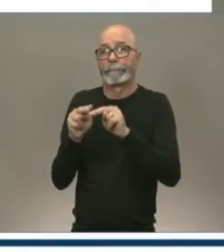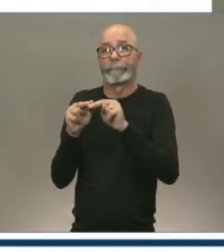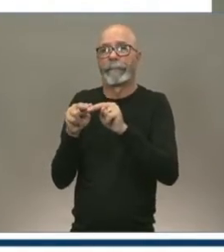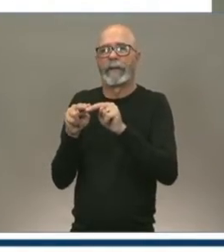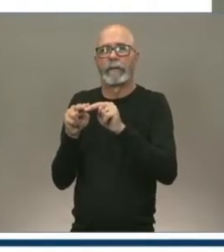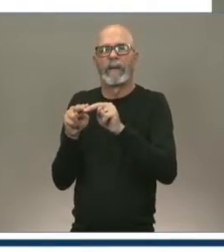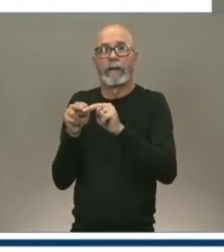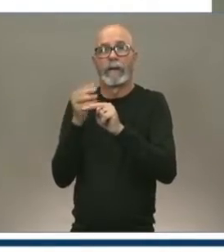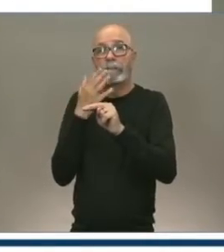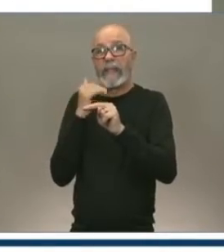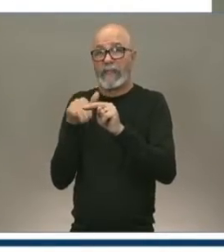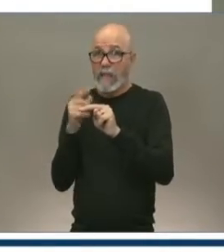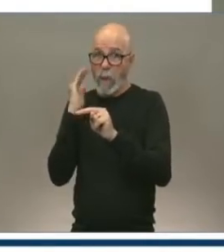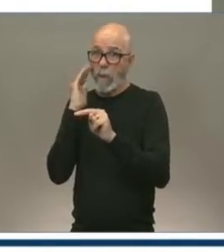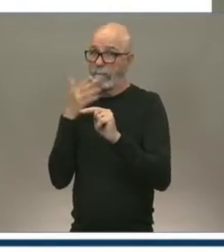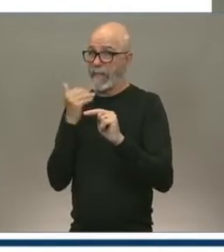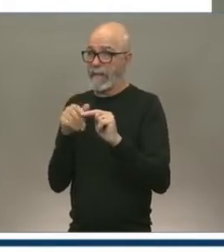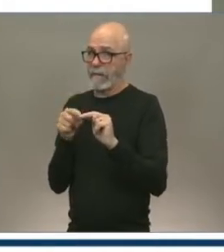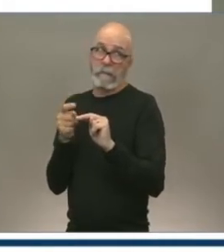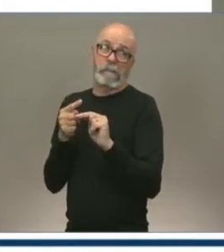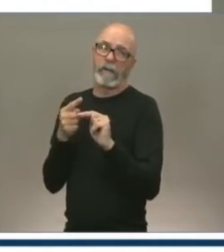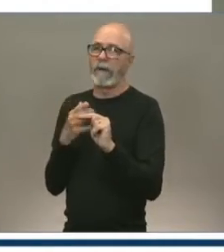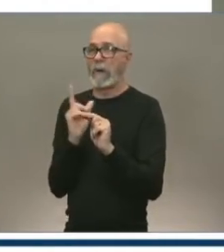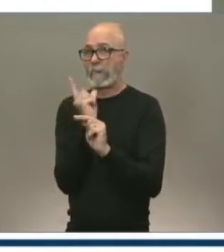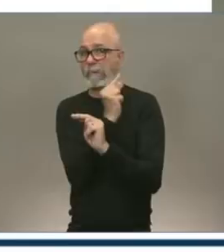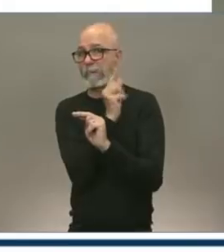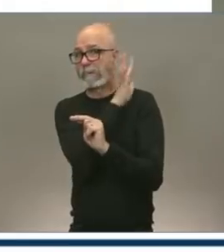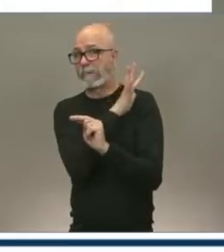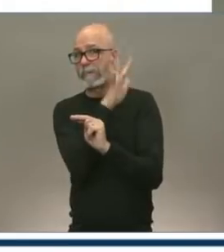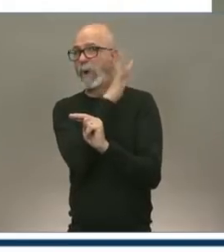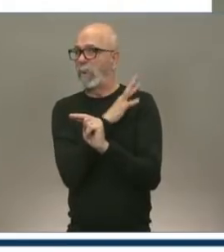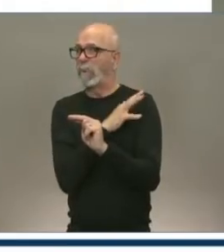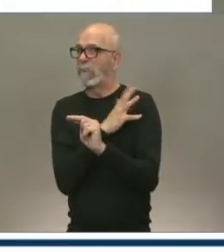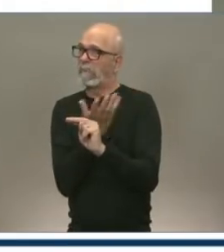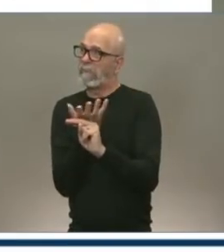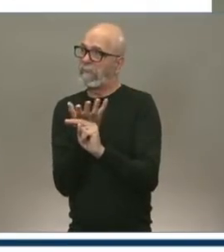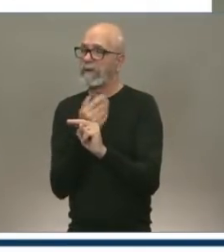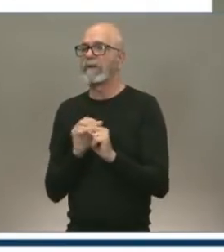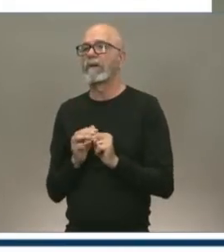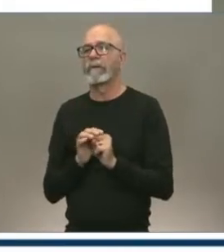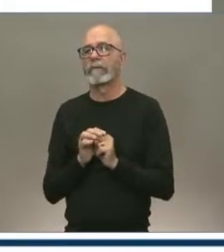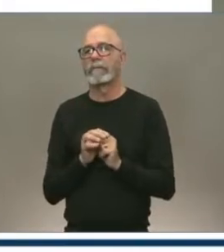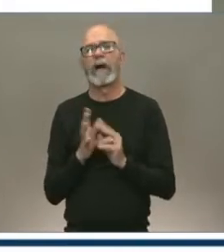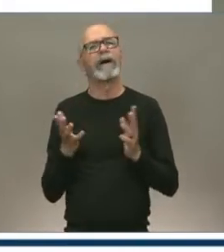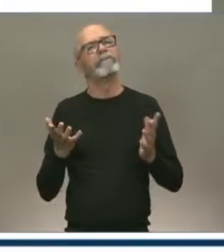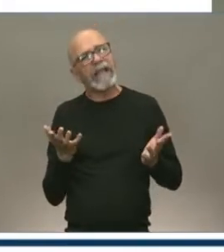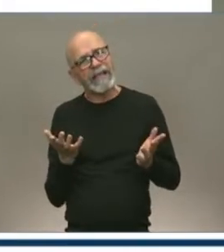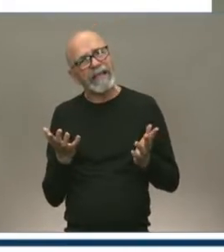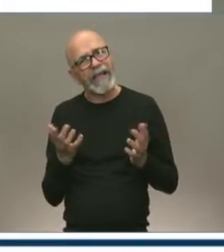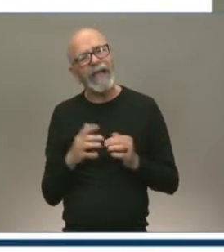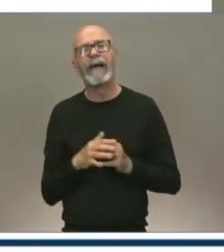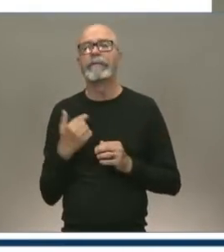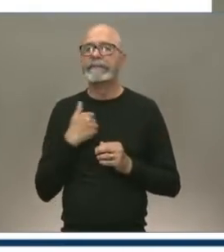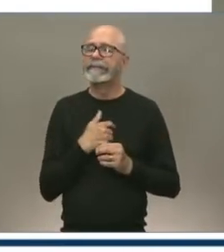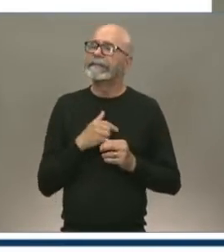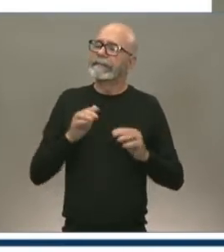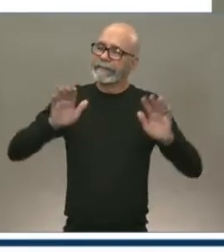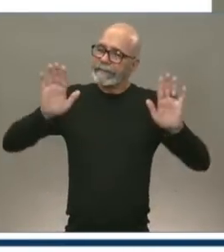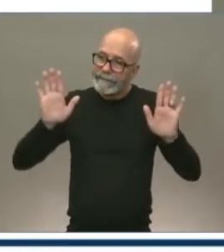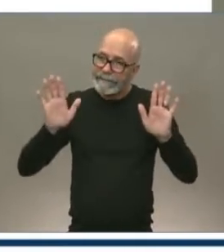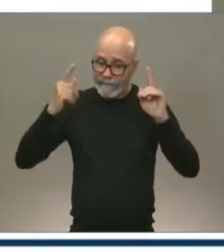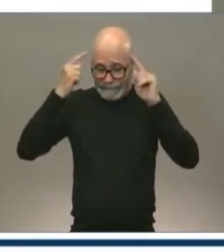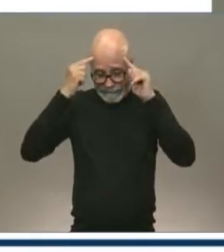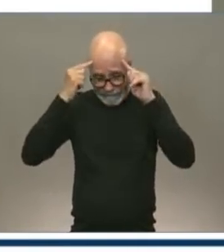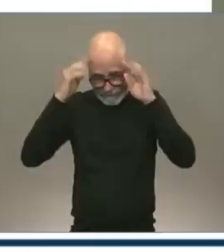and all of those are almost all are related to travel and close contacts. But we need to continue to stay